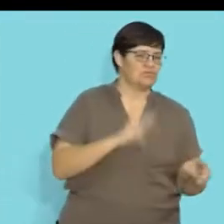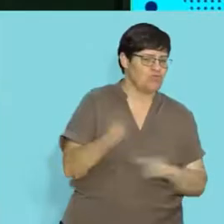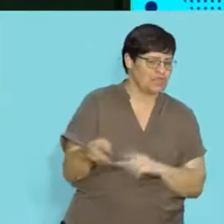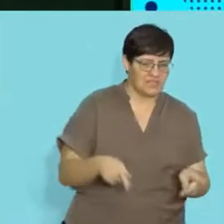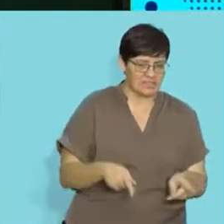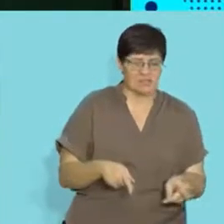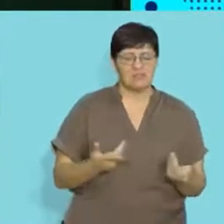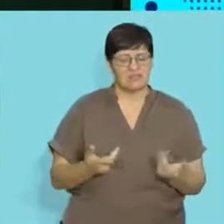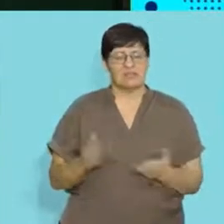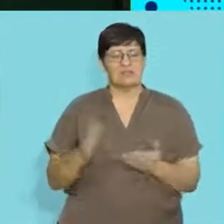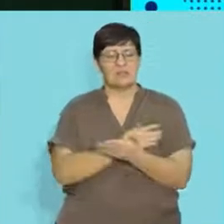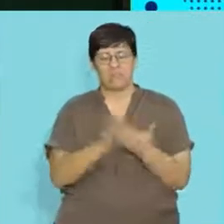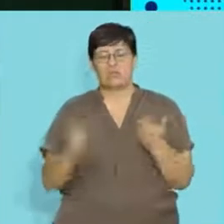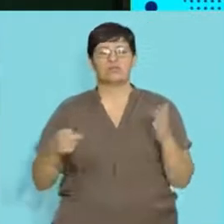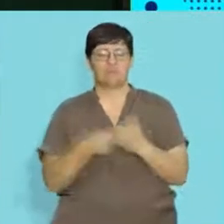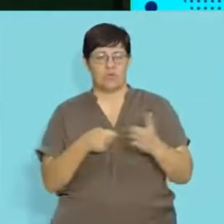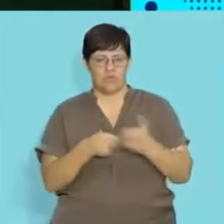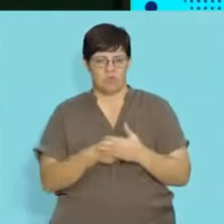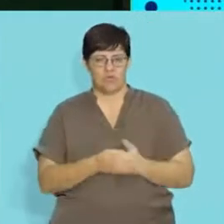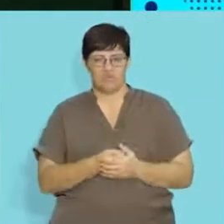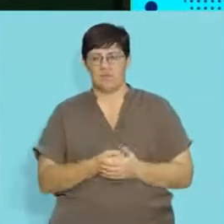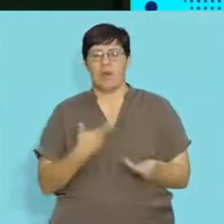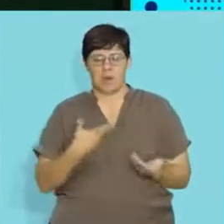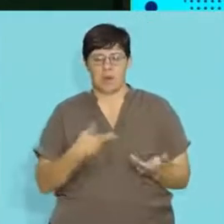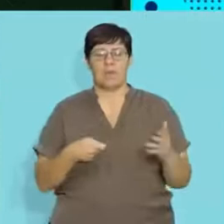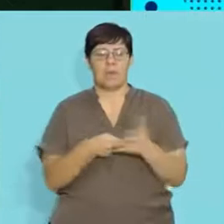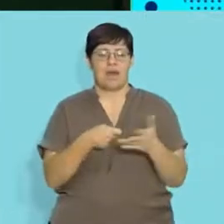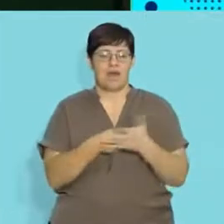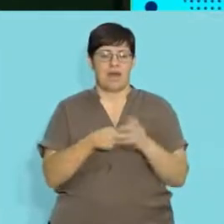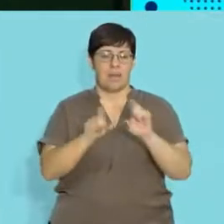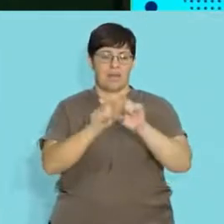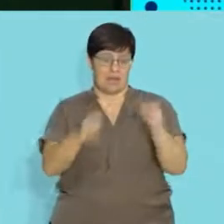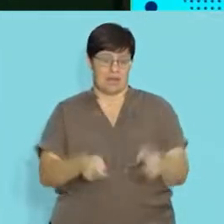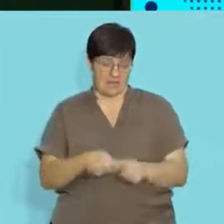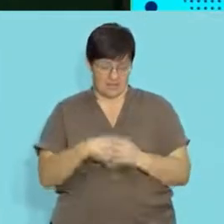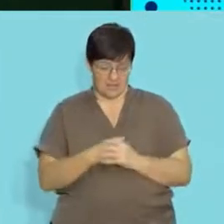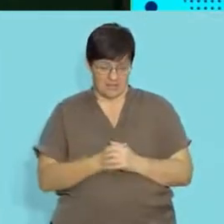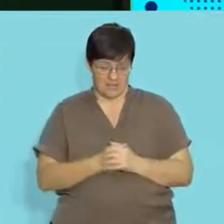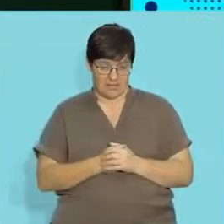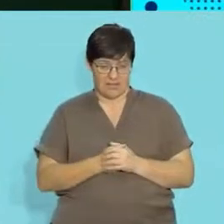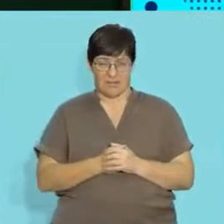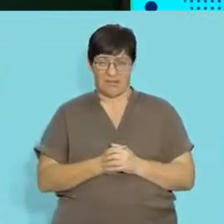would have noticed that sometimes when you get to a store and if you're buying, for example, bananas, and